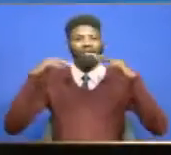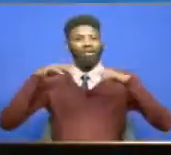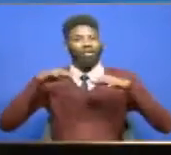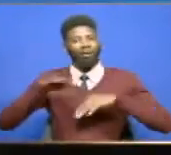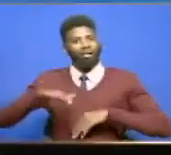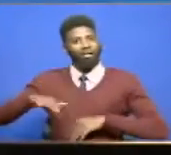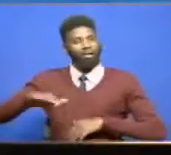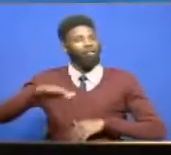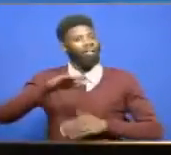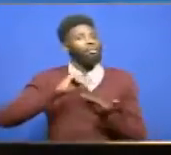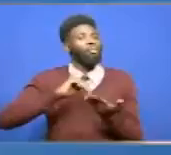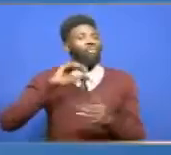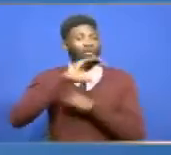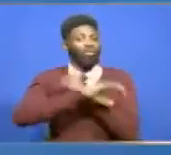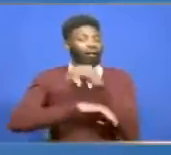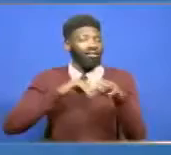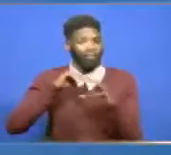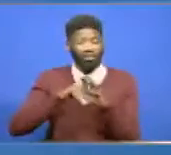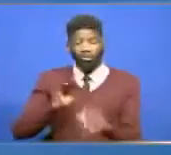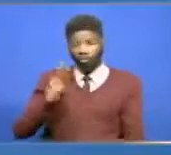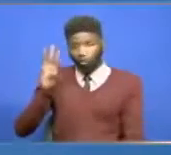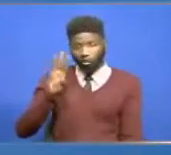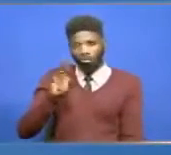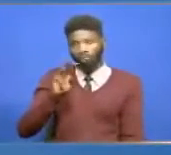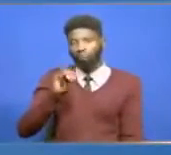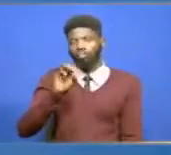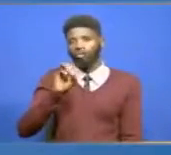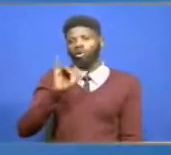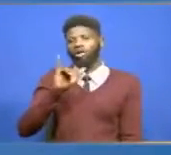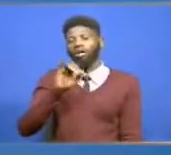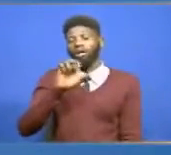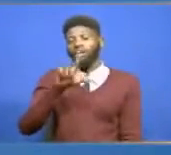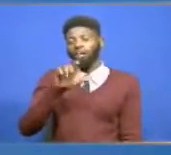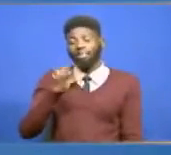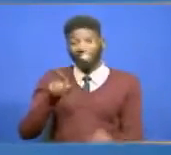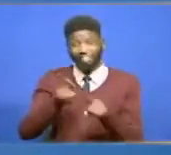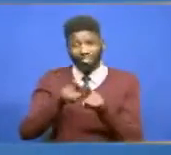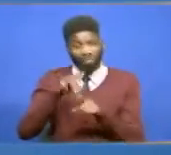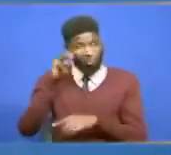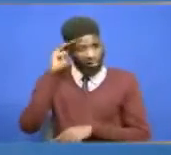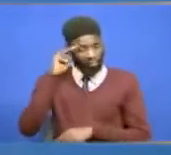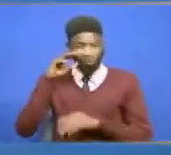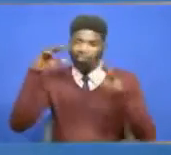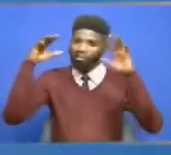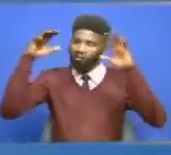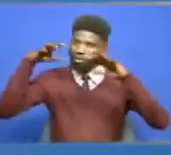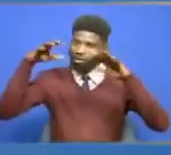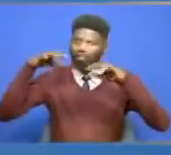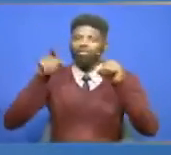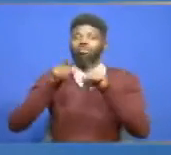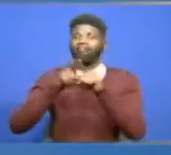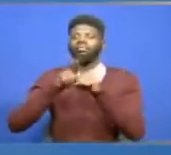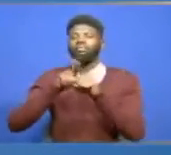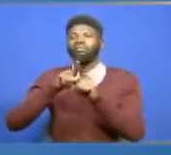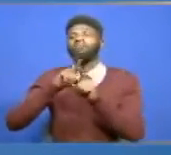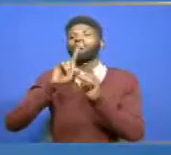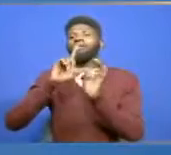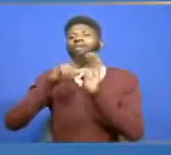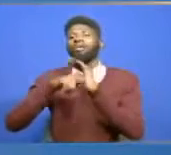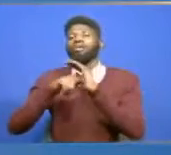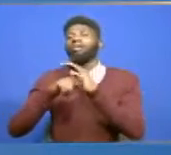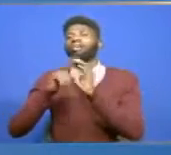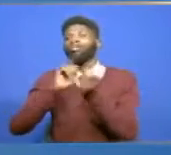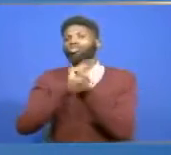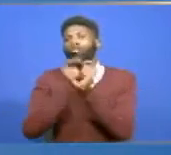parts of the country. Wajir, Moyale and Marsabit will be having rains with sunny intervals in the morning. For residents of